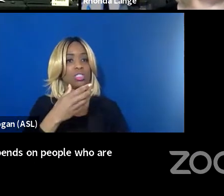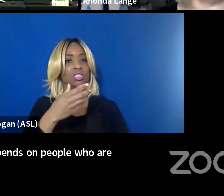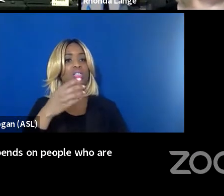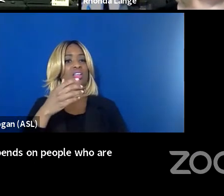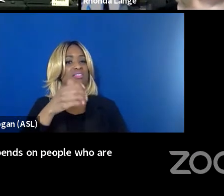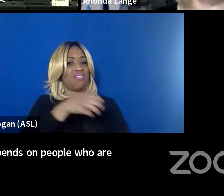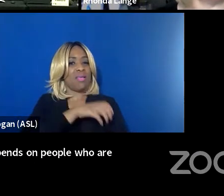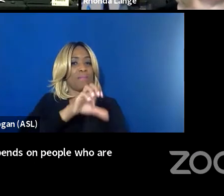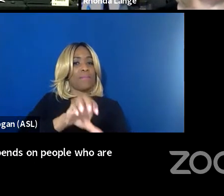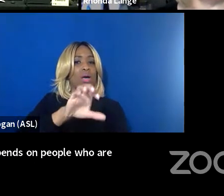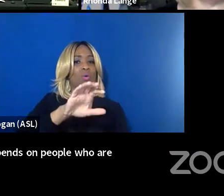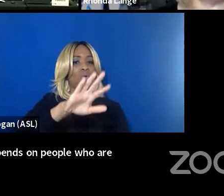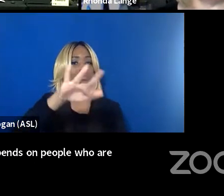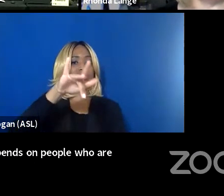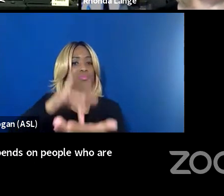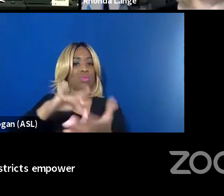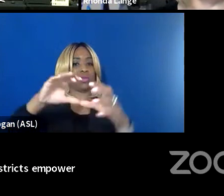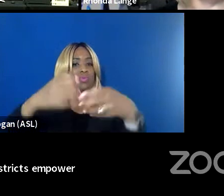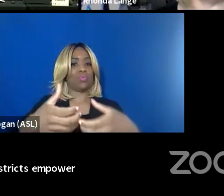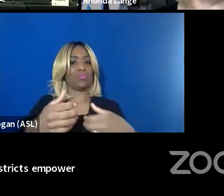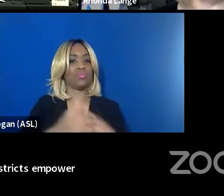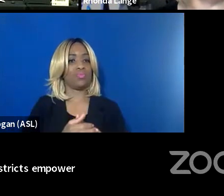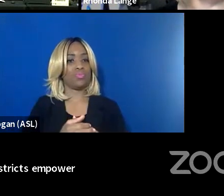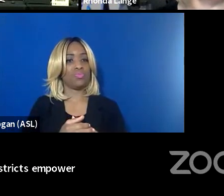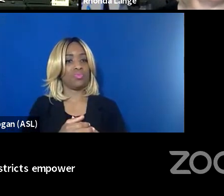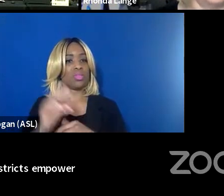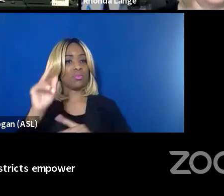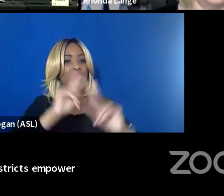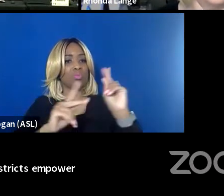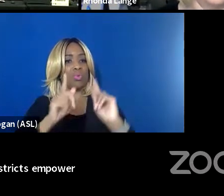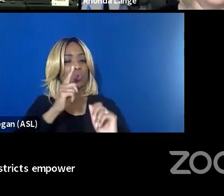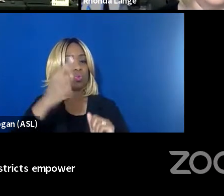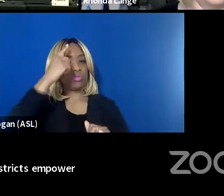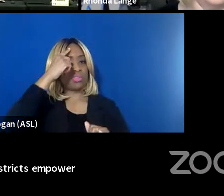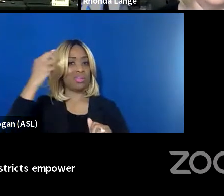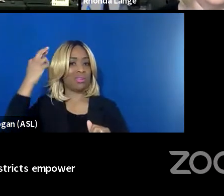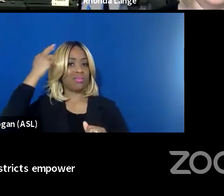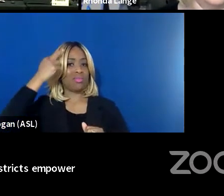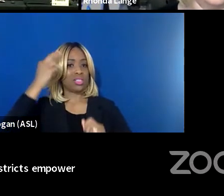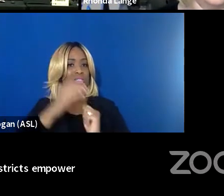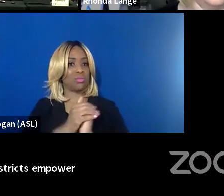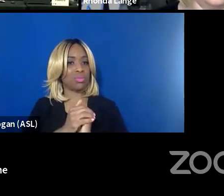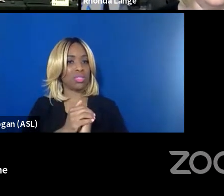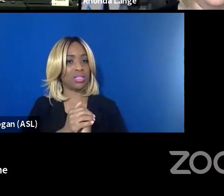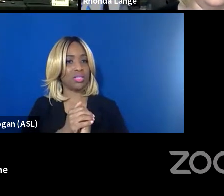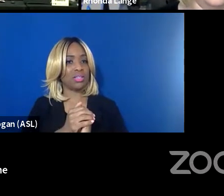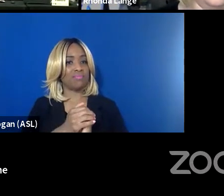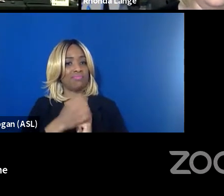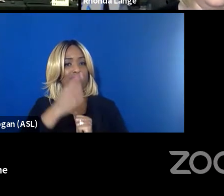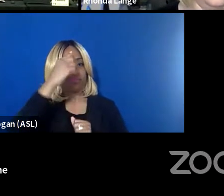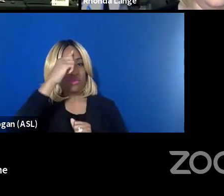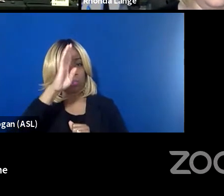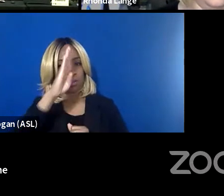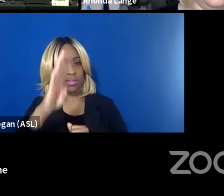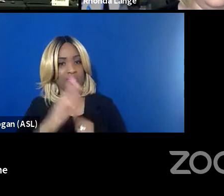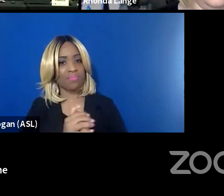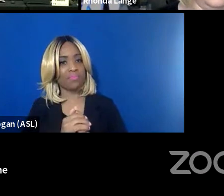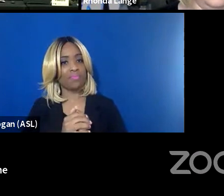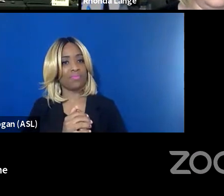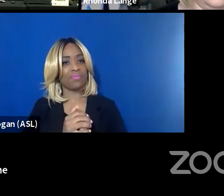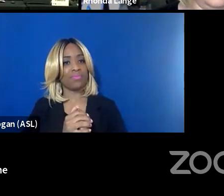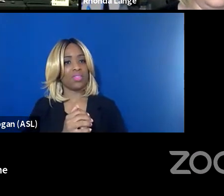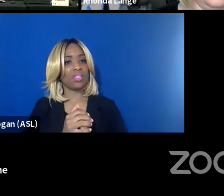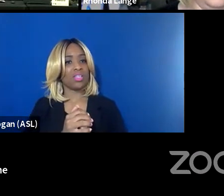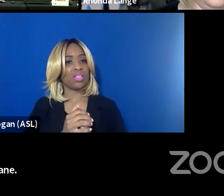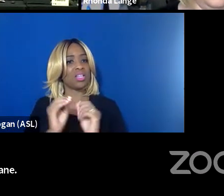middle, the rational, the sane. There's no more